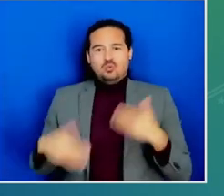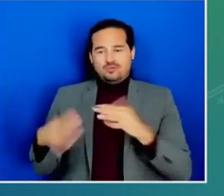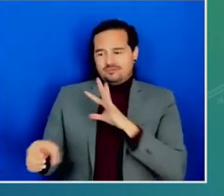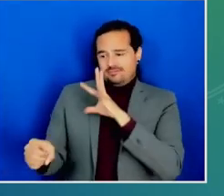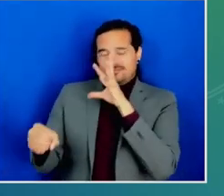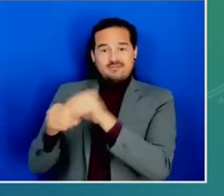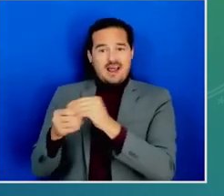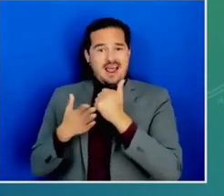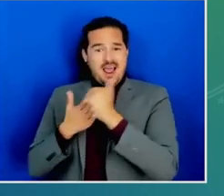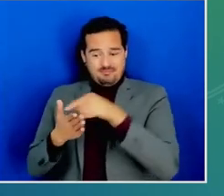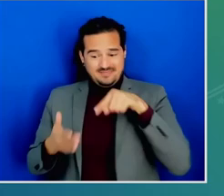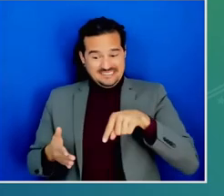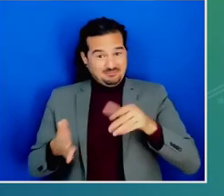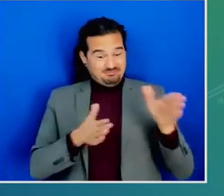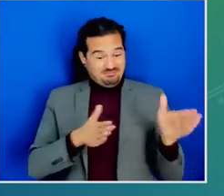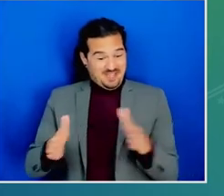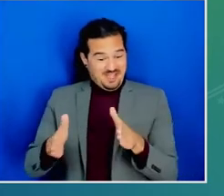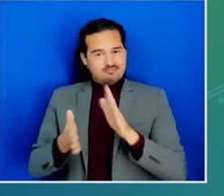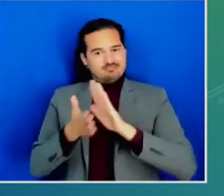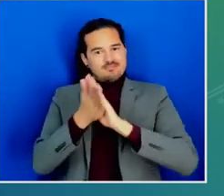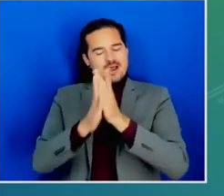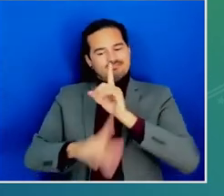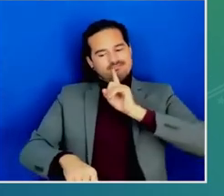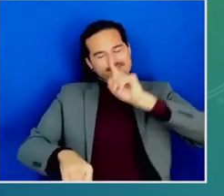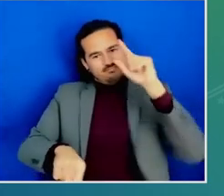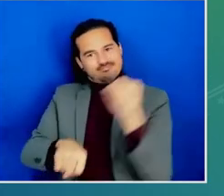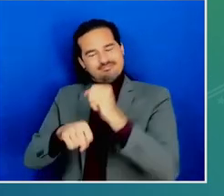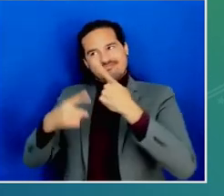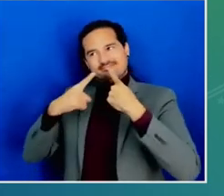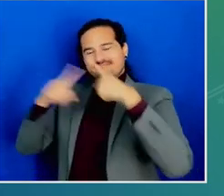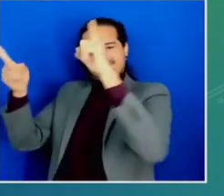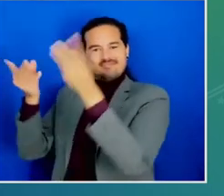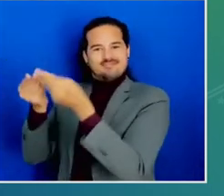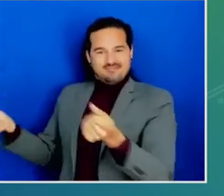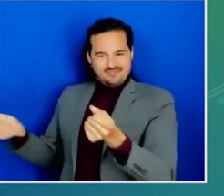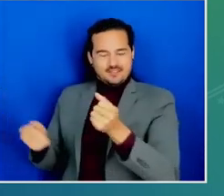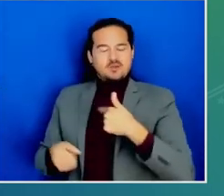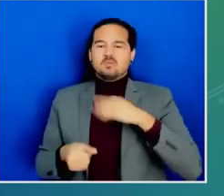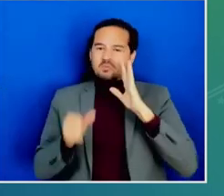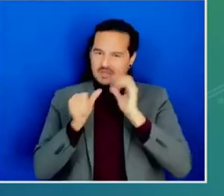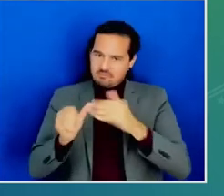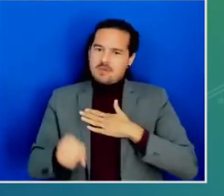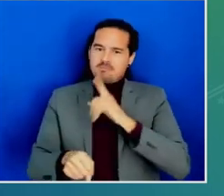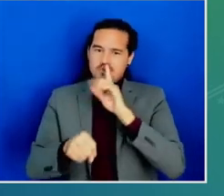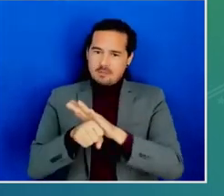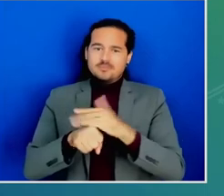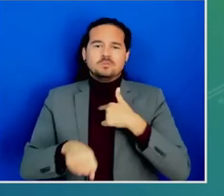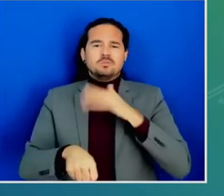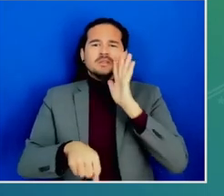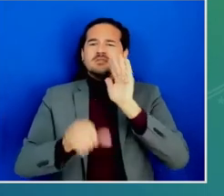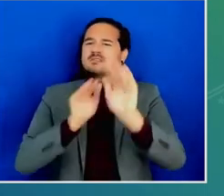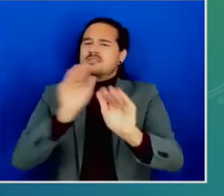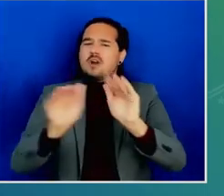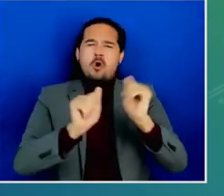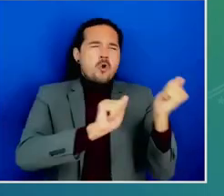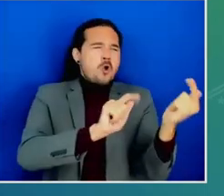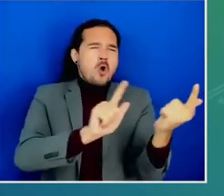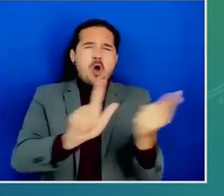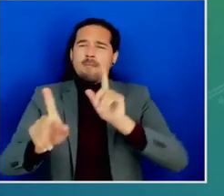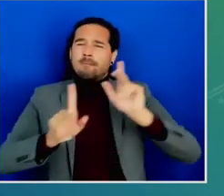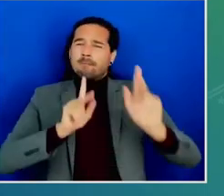this plan into promises kept by marshaling every part of our government, working directly